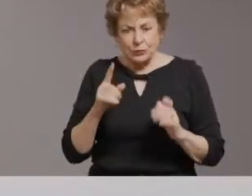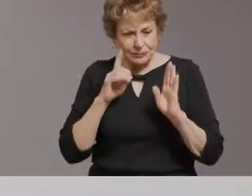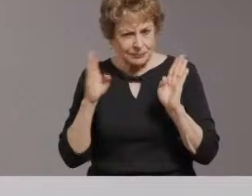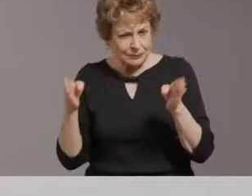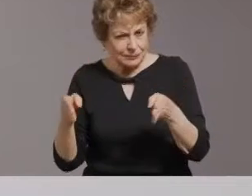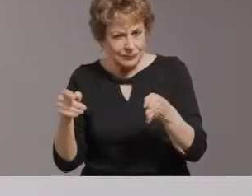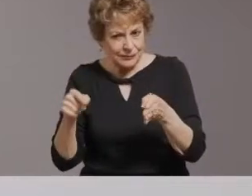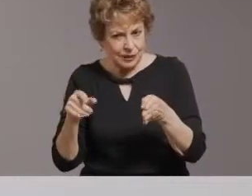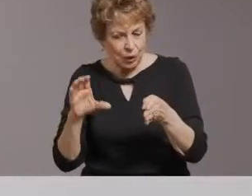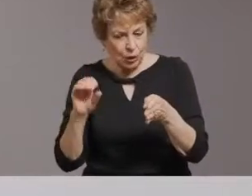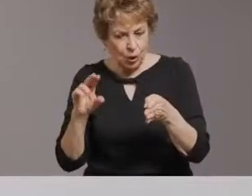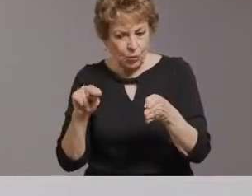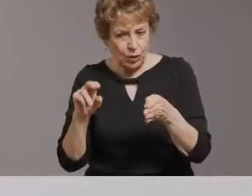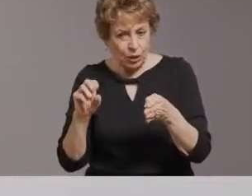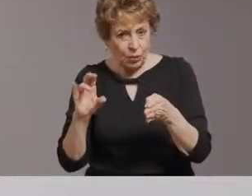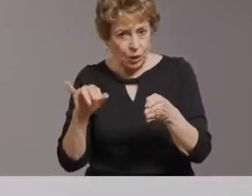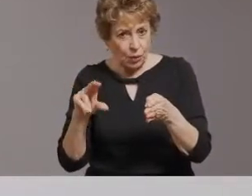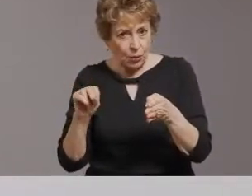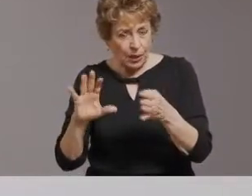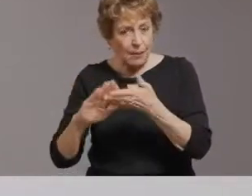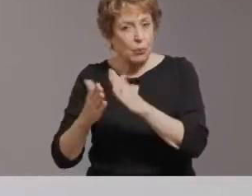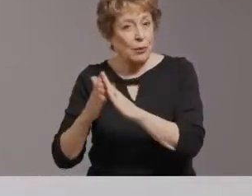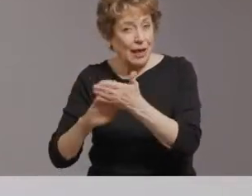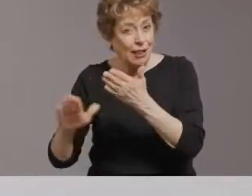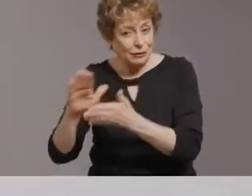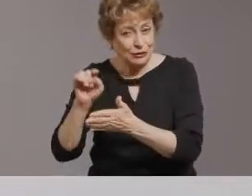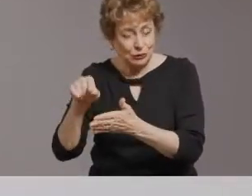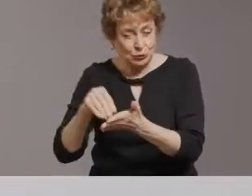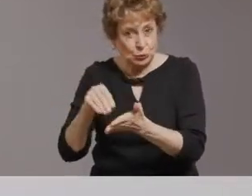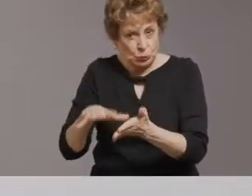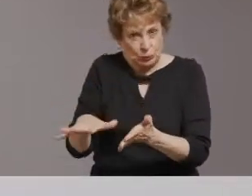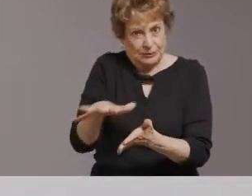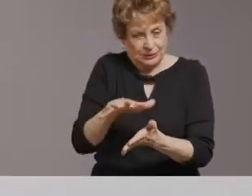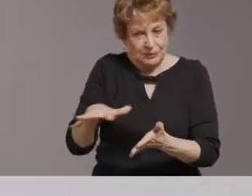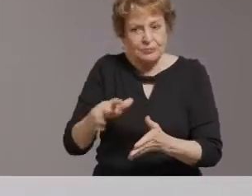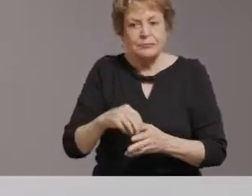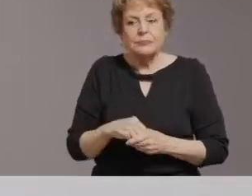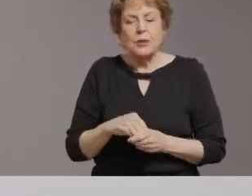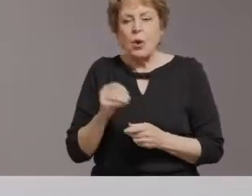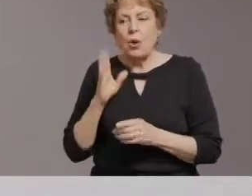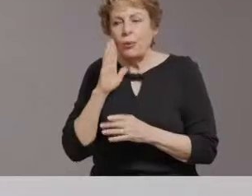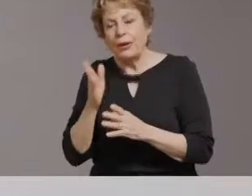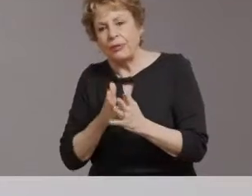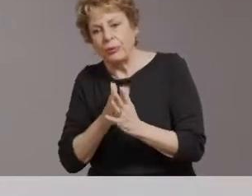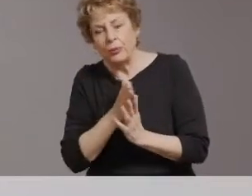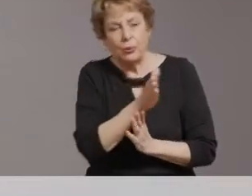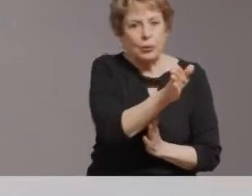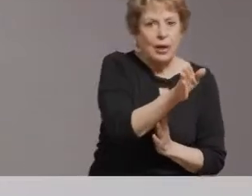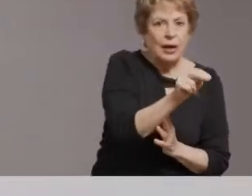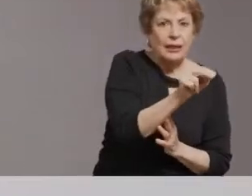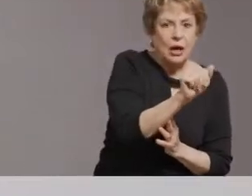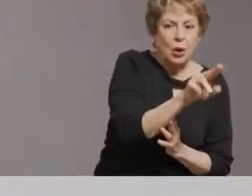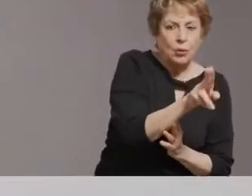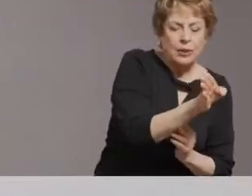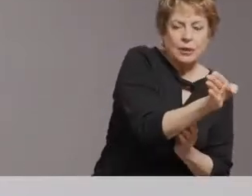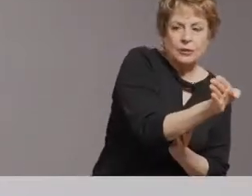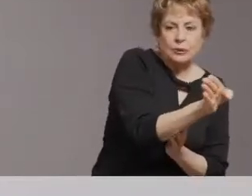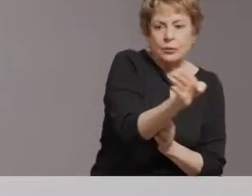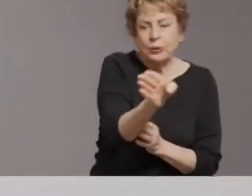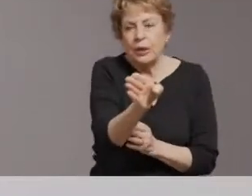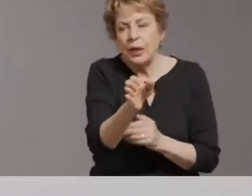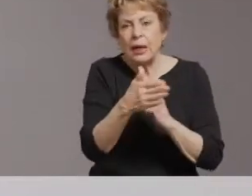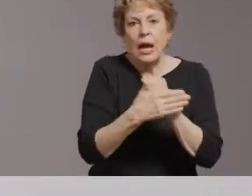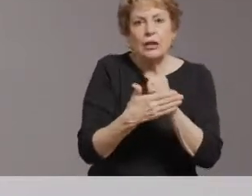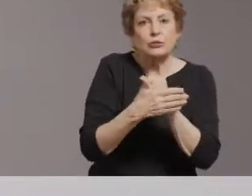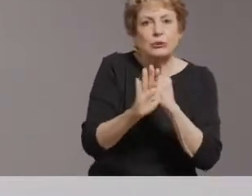students specifically, or if they're going to be going through the county or anything? So I'm not sure if there are